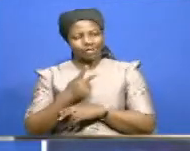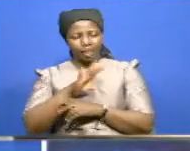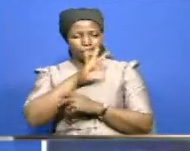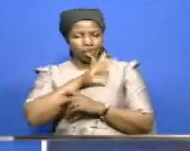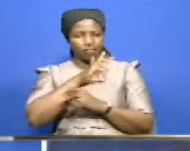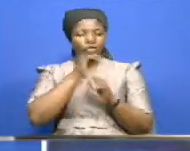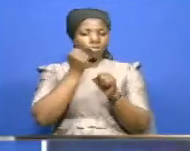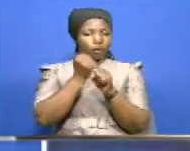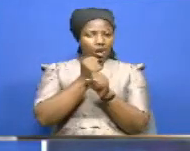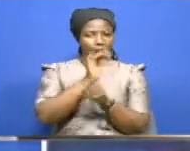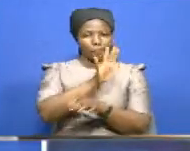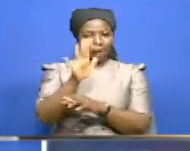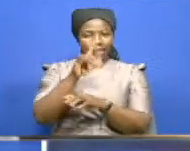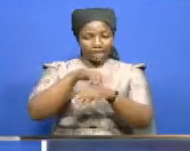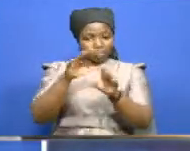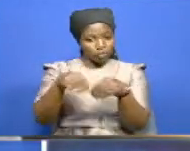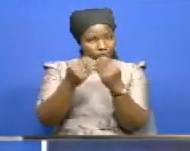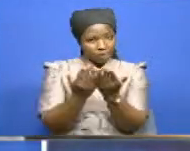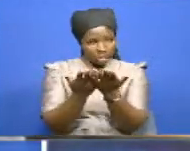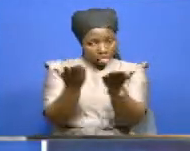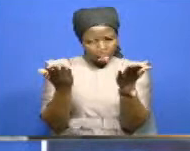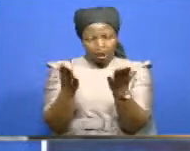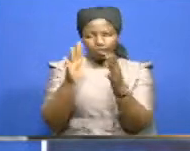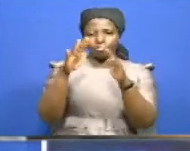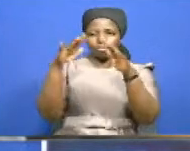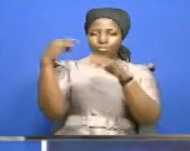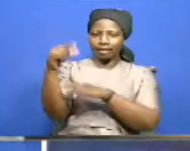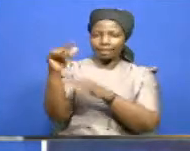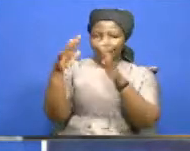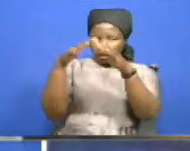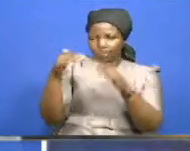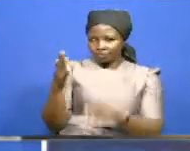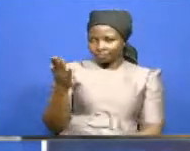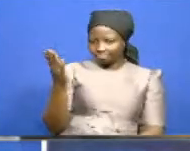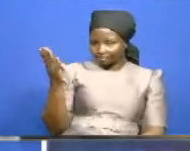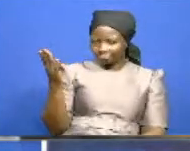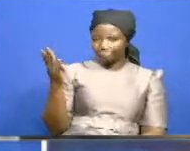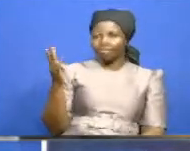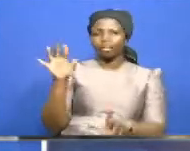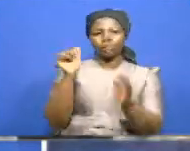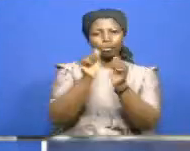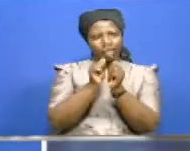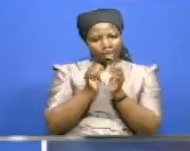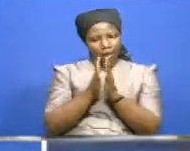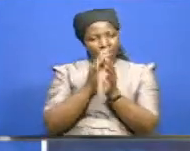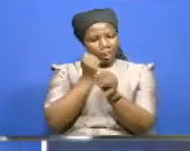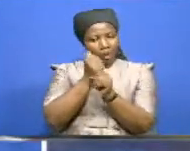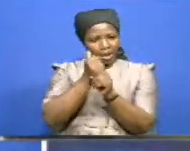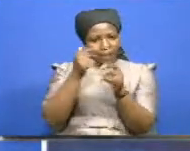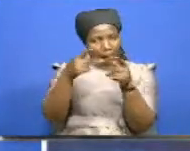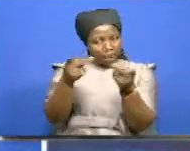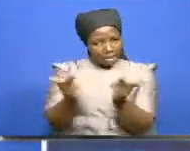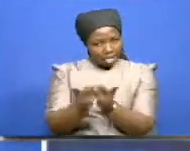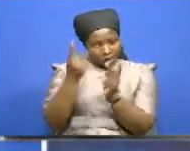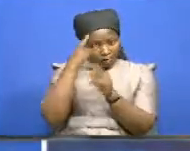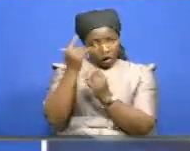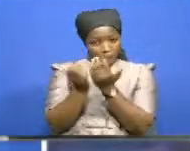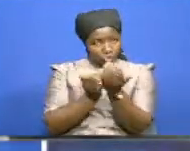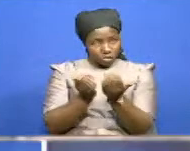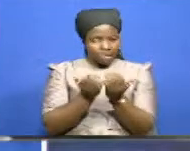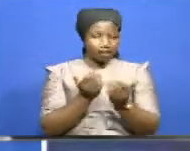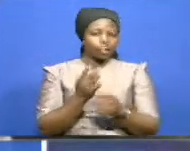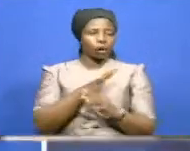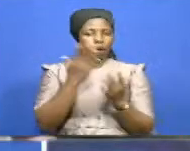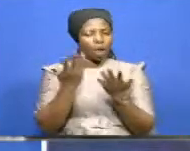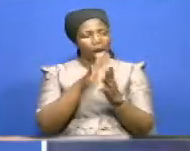gave them this greenhouse. And the greenhouse is an incubation center for business where all